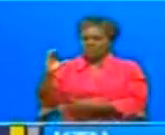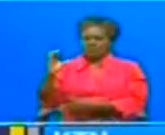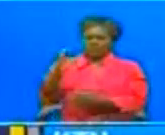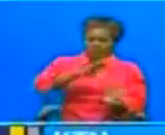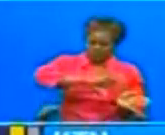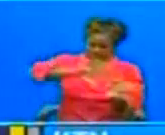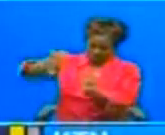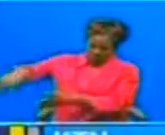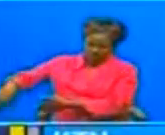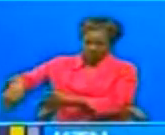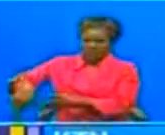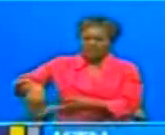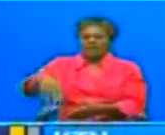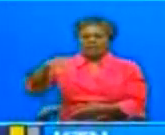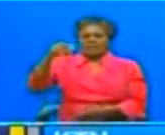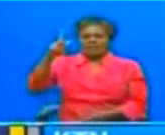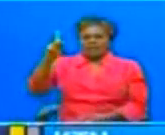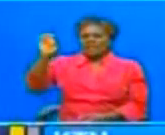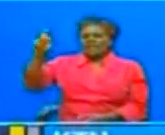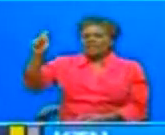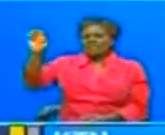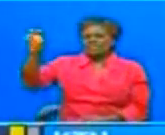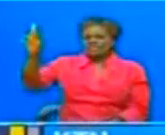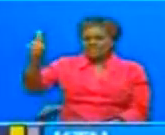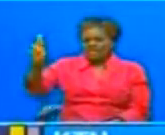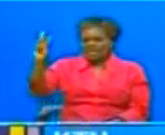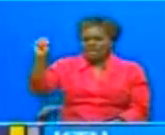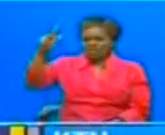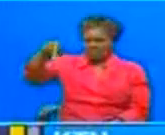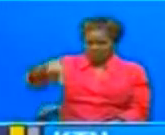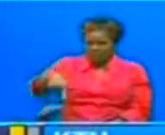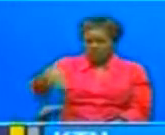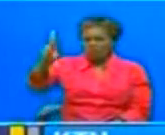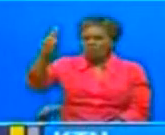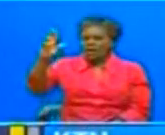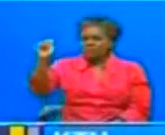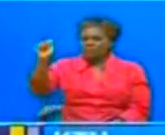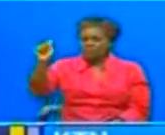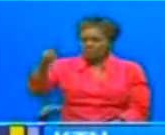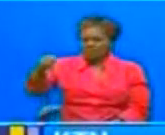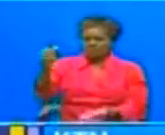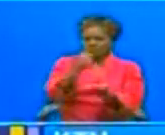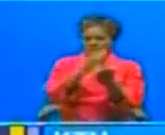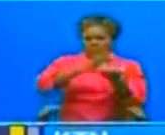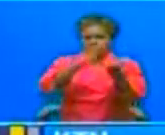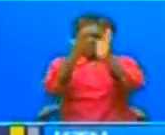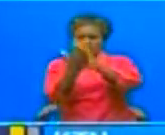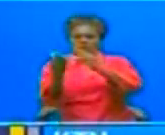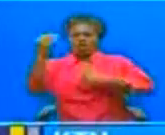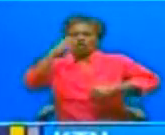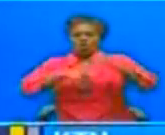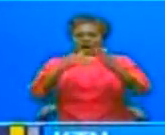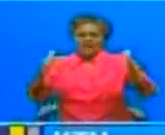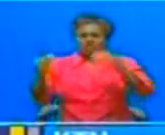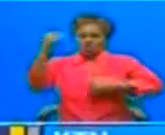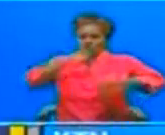teacher standoff. Beleaguered Nandi Hills MP Alfred Keter and nominated URP legislator Sonia Birdi appeared before the Ethics and Anti-Corruption